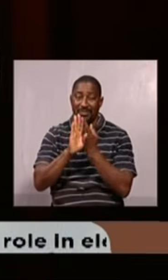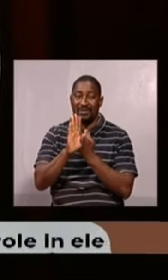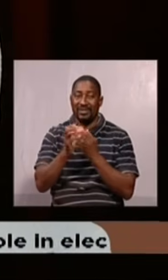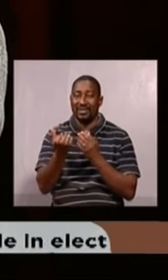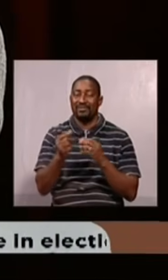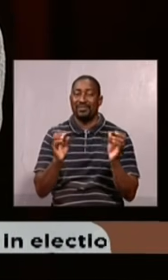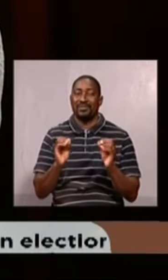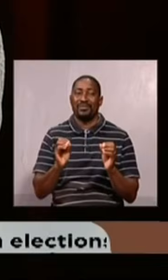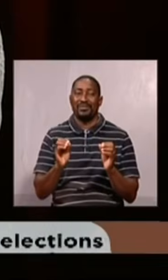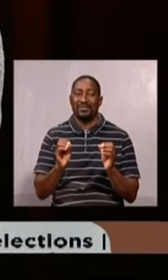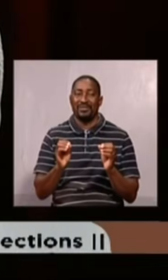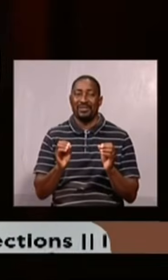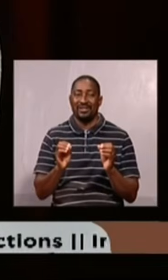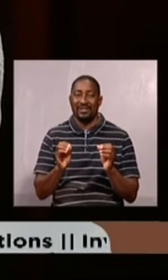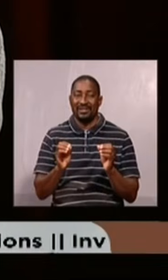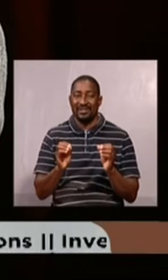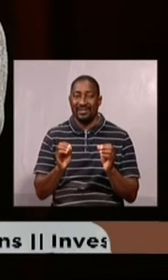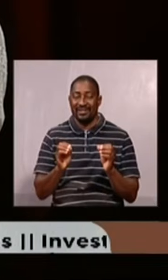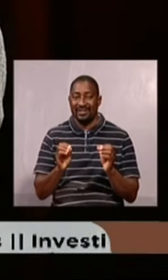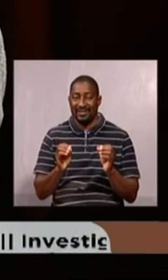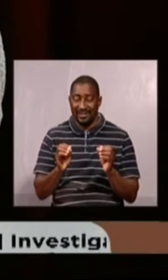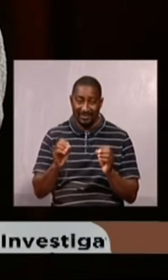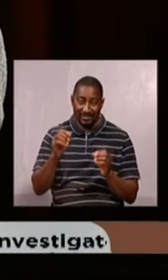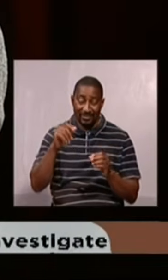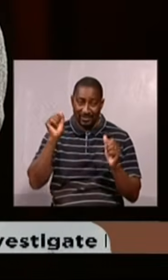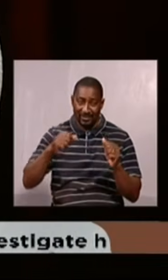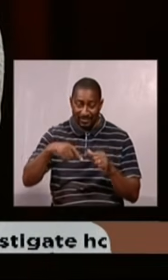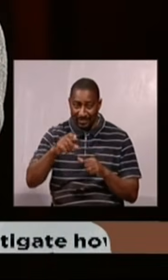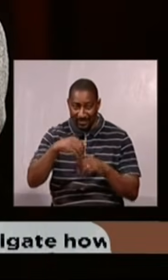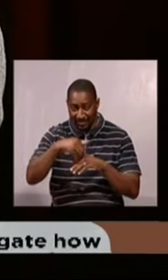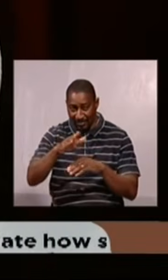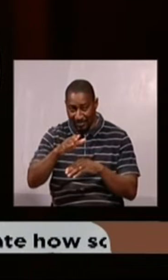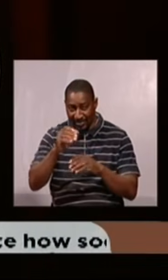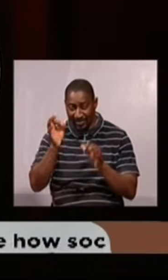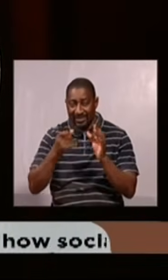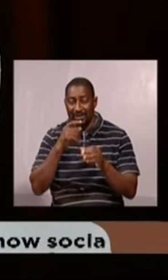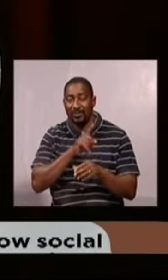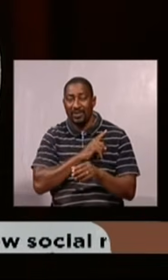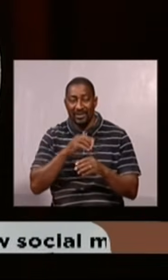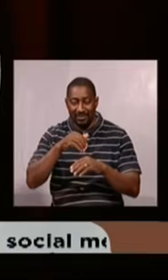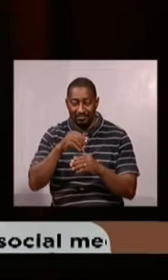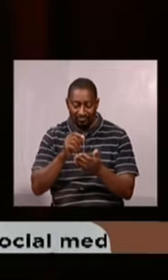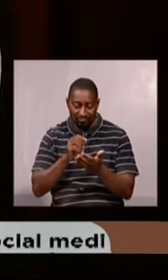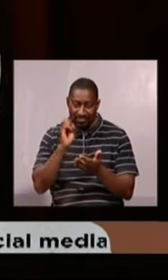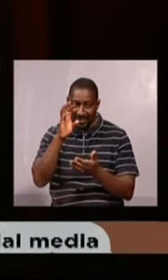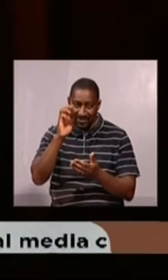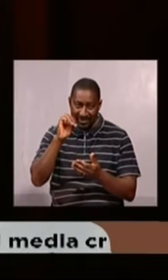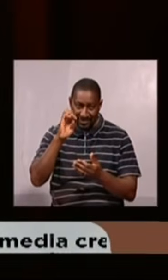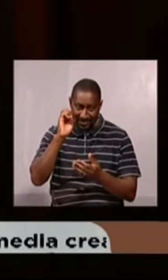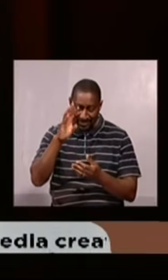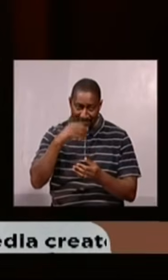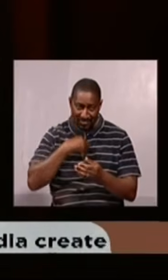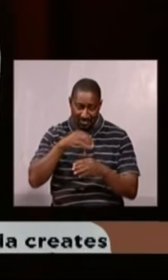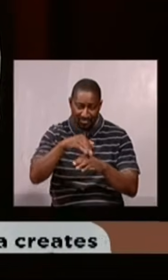to court and said, how did you get my phone number? Why are you messaging me? We don't have that yet. So there's still an open window for abuse. And again,